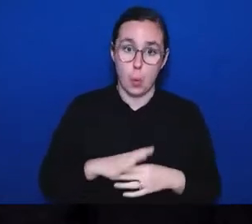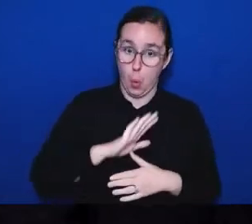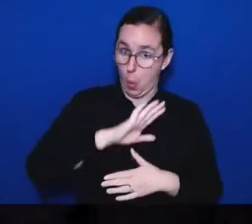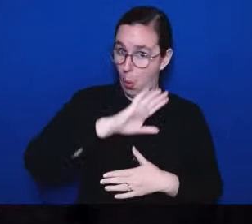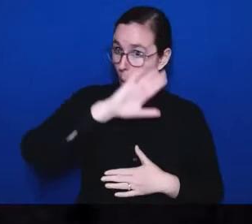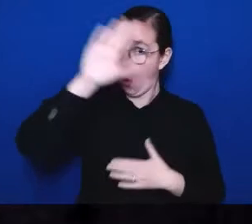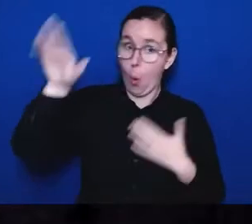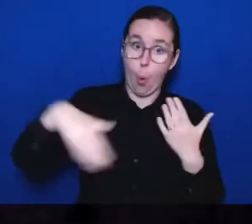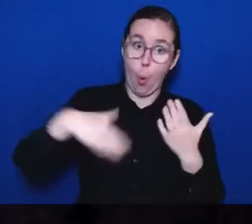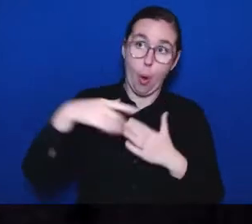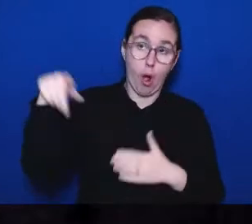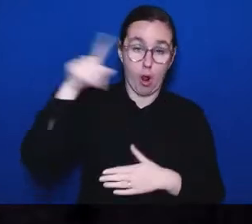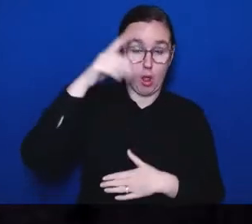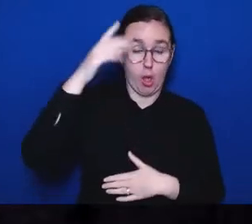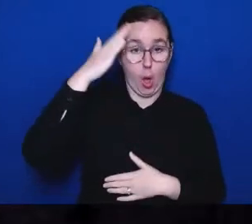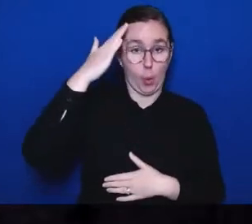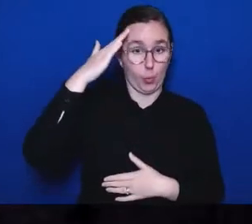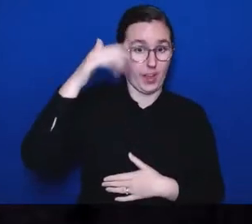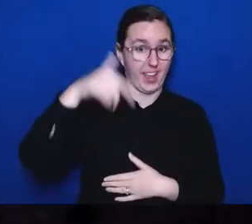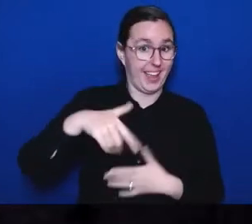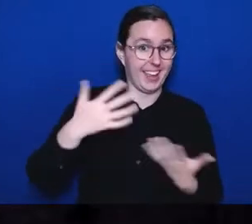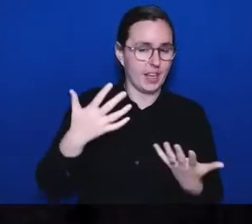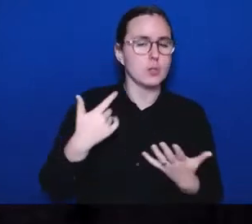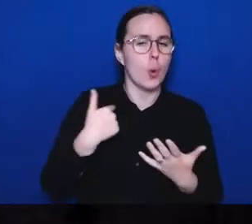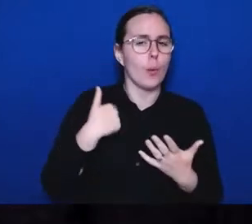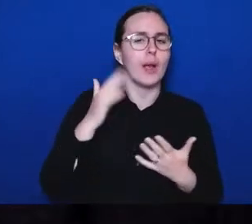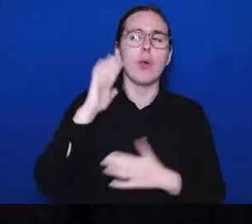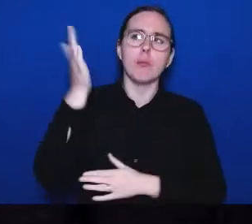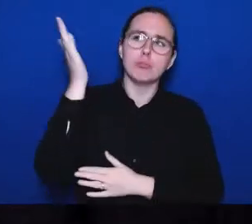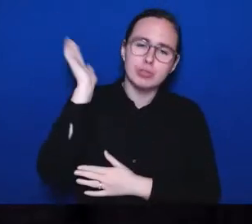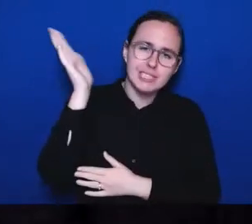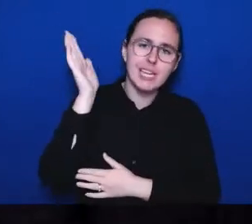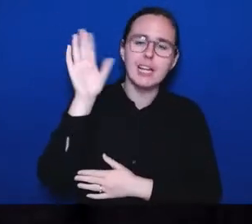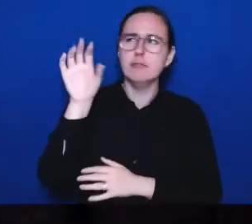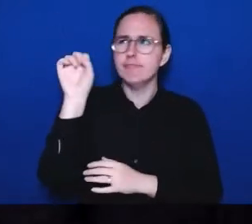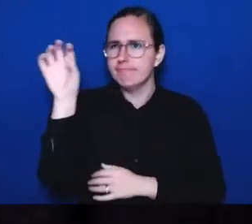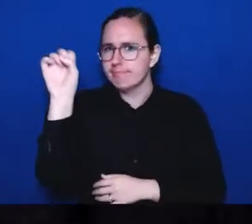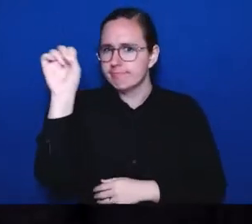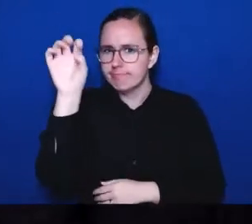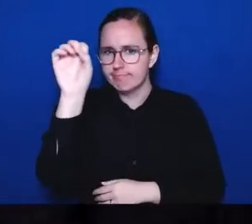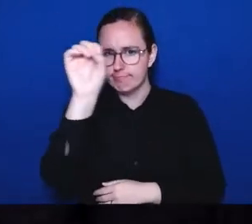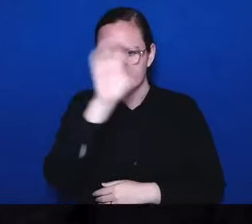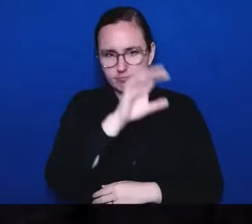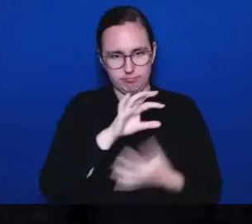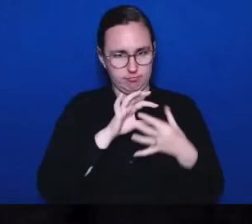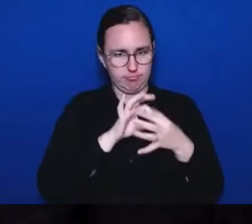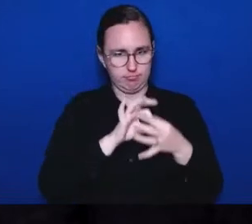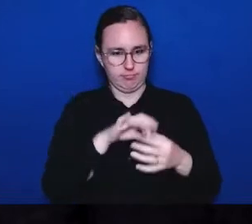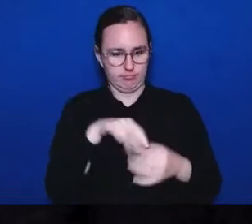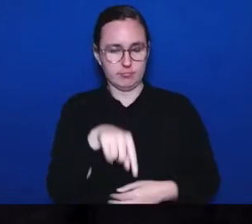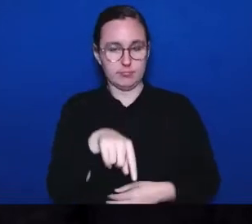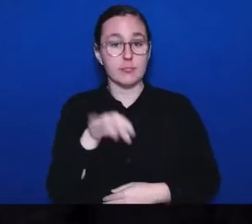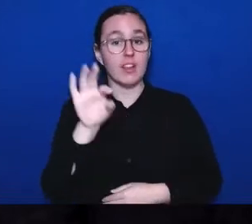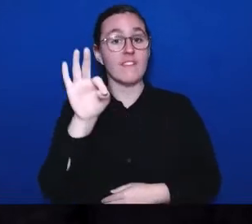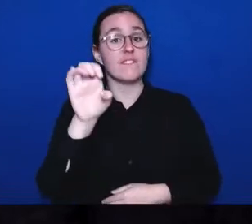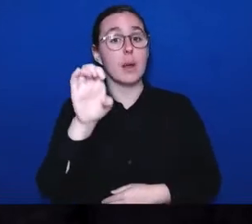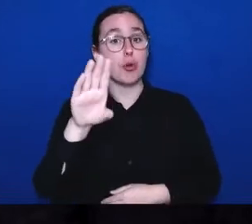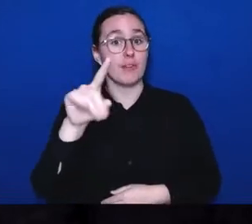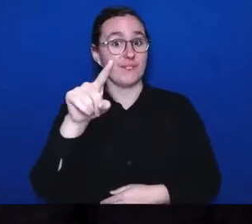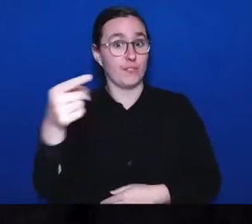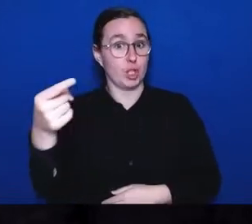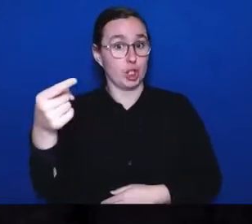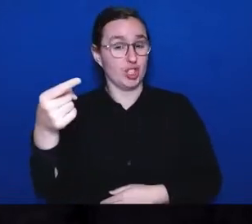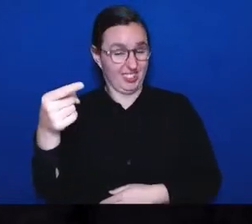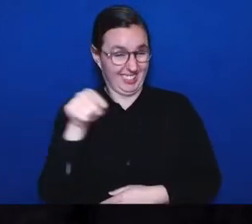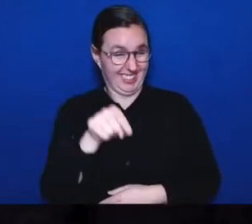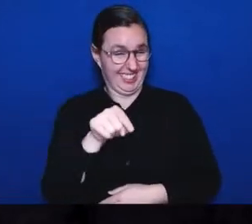the process and what it looks like and how we switch on February 1st. Like Minister Dix says, this is not a contract and this is not